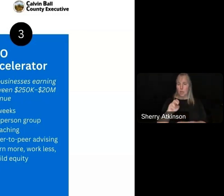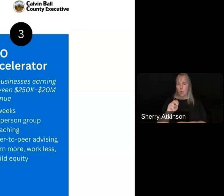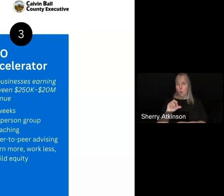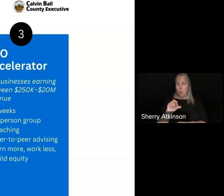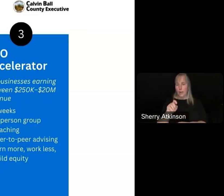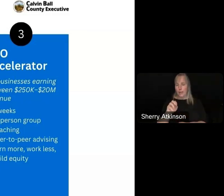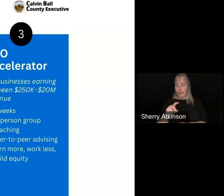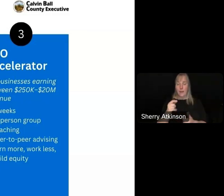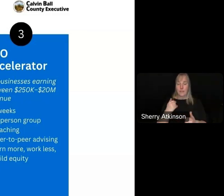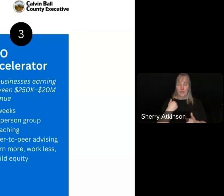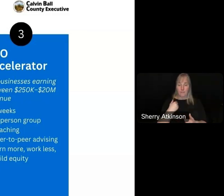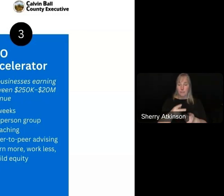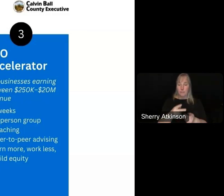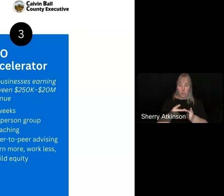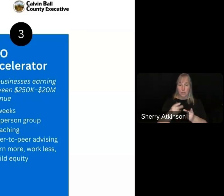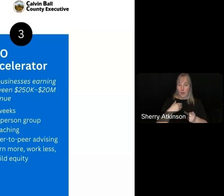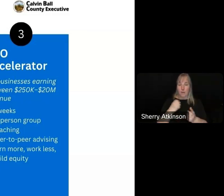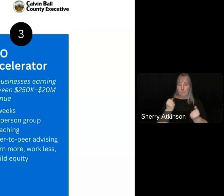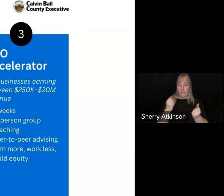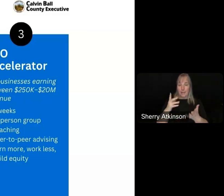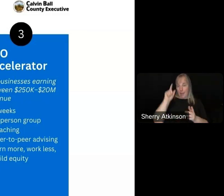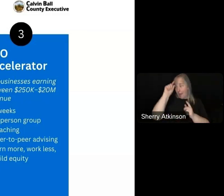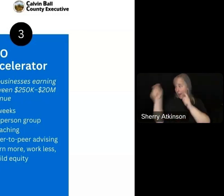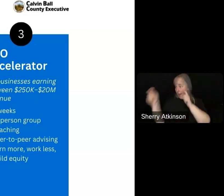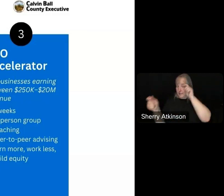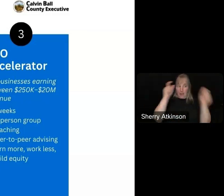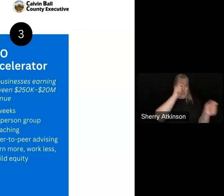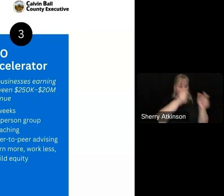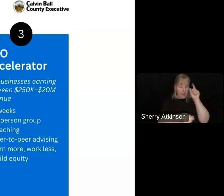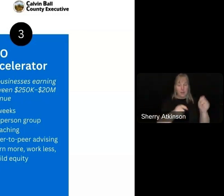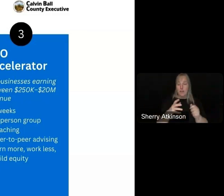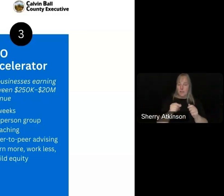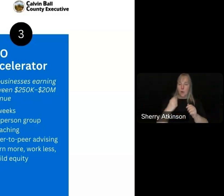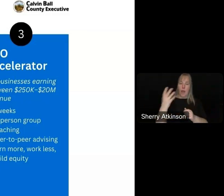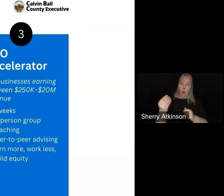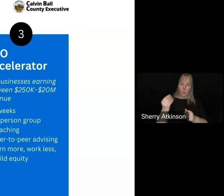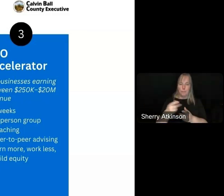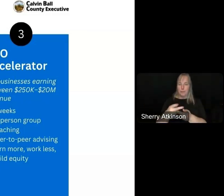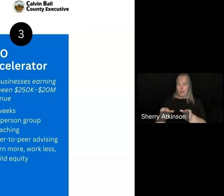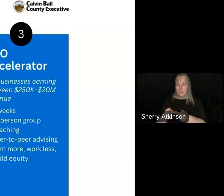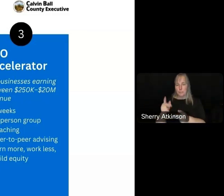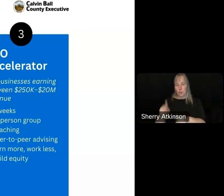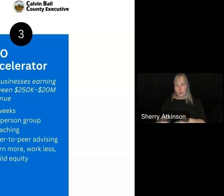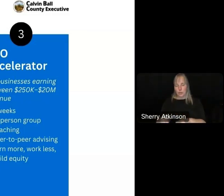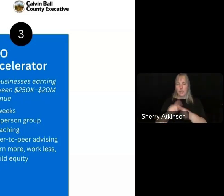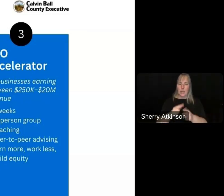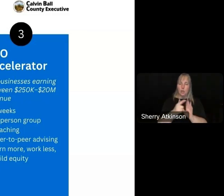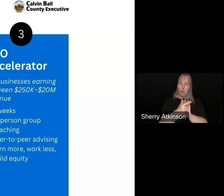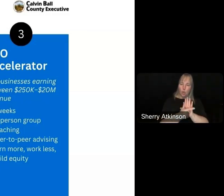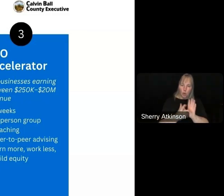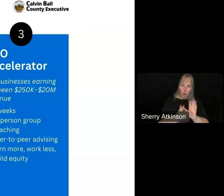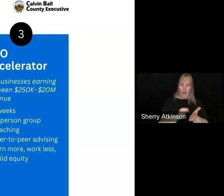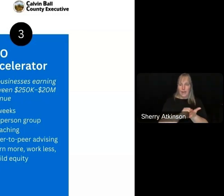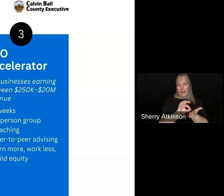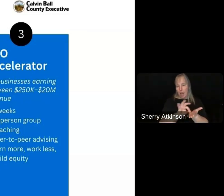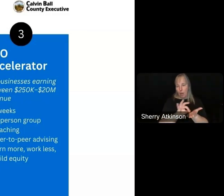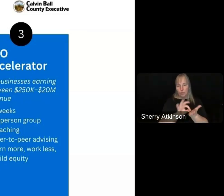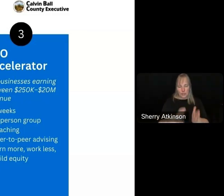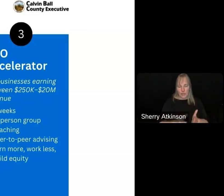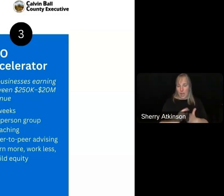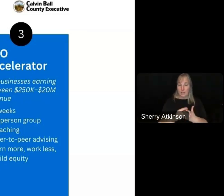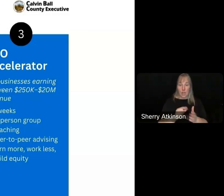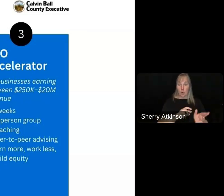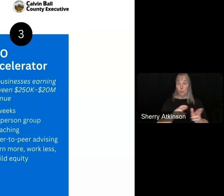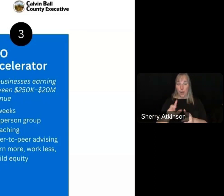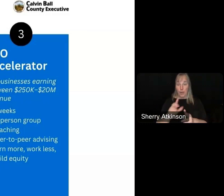multiple hats, like they're like the outward facing person, and they're also the lawyer and the accountant and things like that, and they're poised for growth.